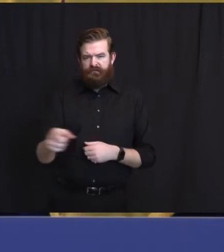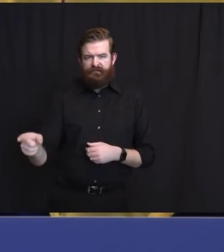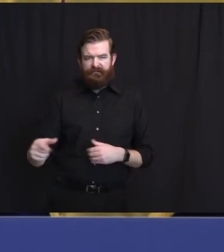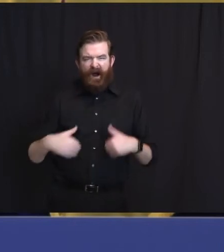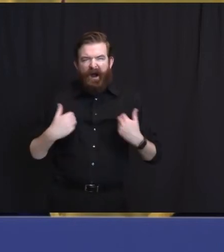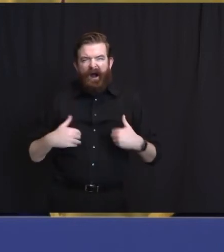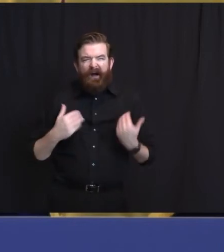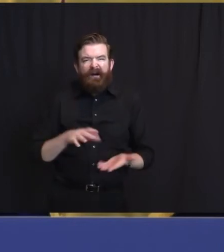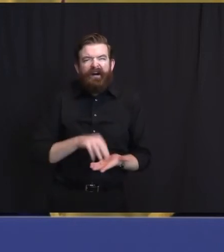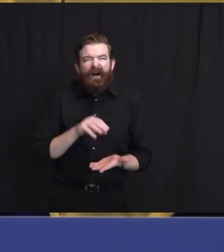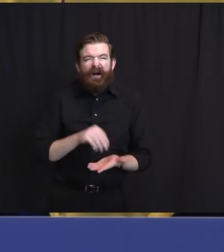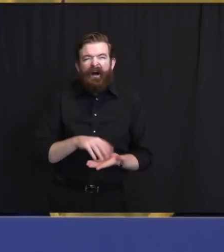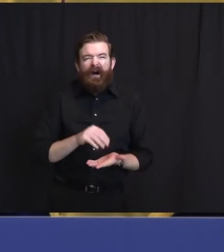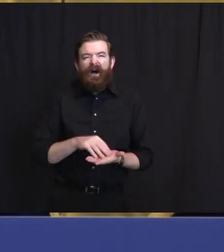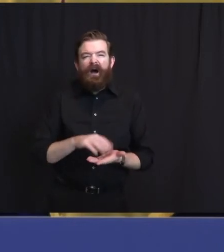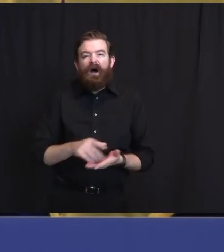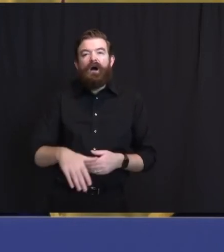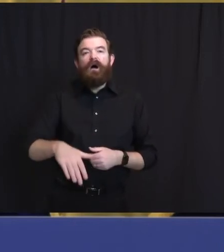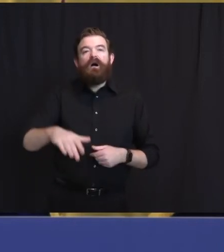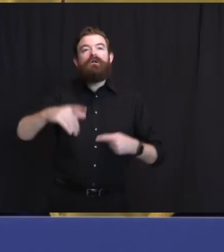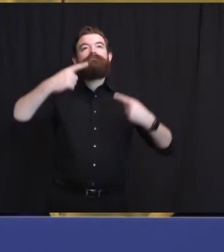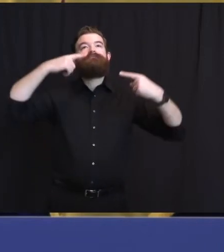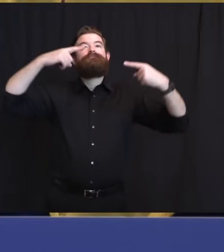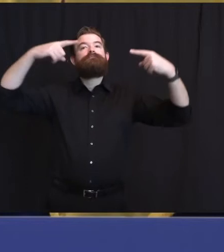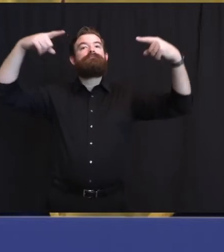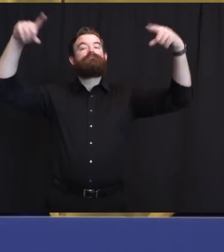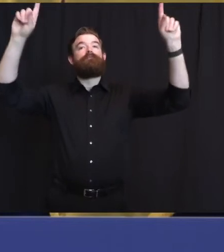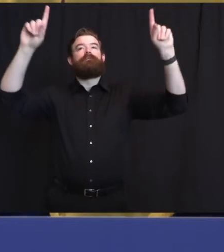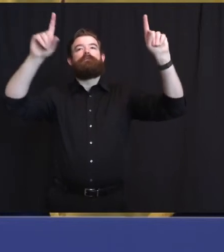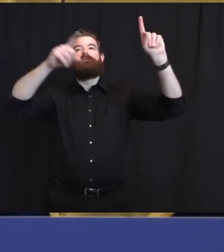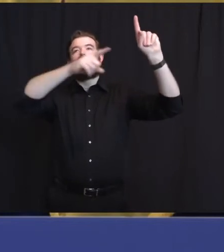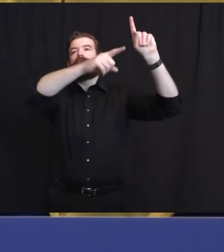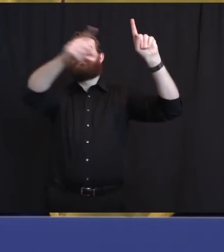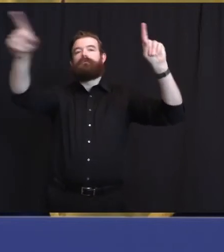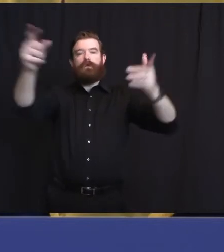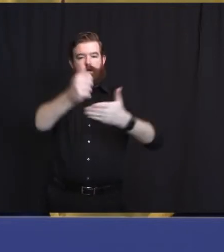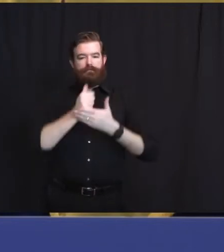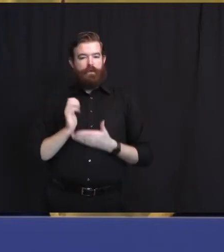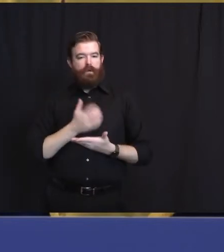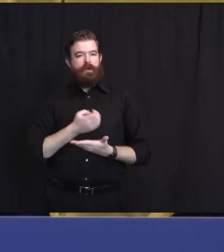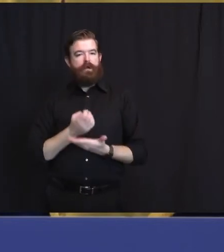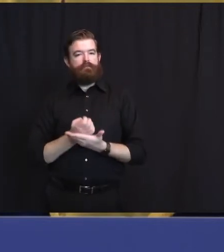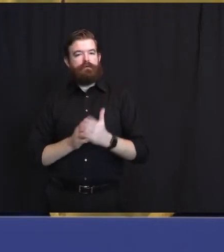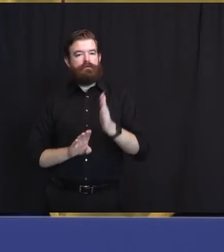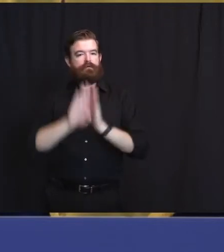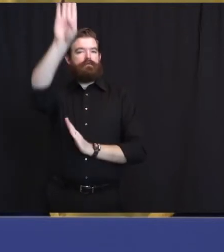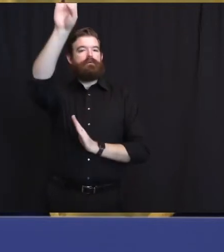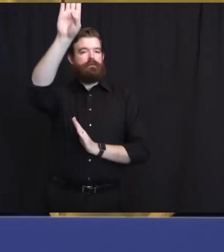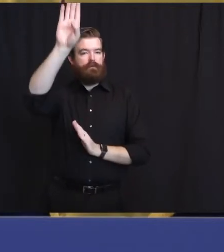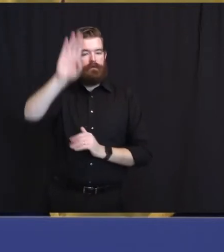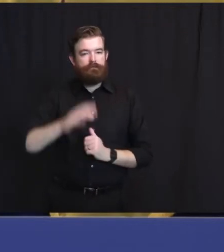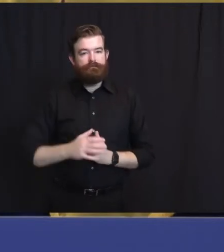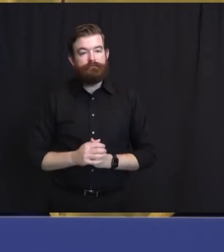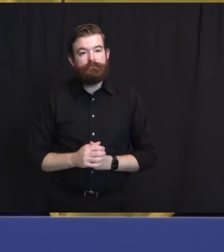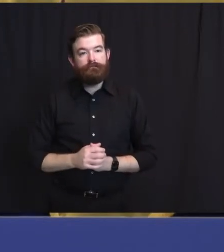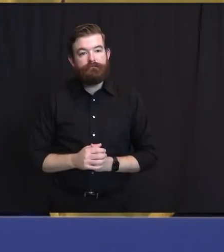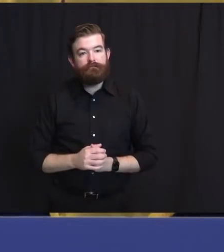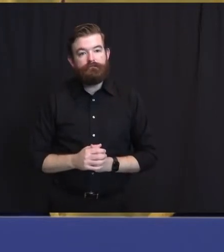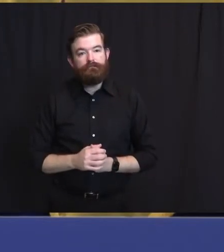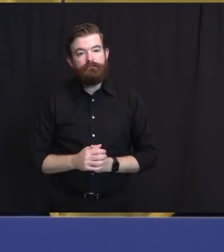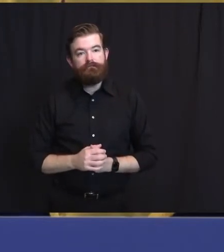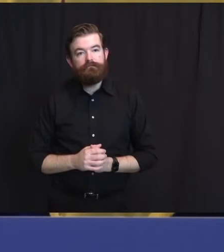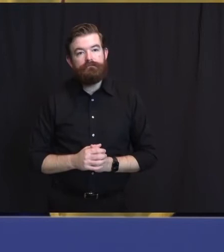payoff is extraordinary. And by the way, when you speak to the folks who are leaders in the communities where we have